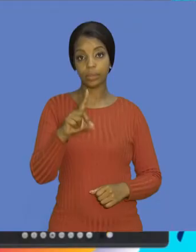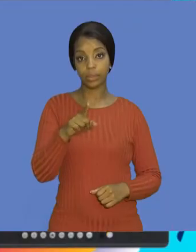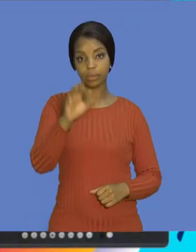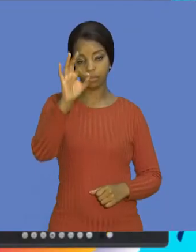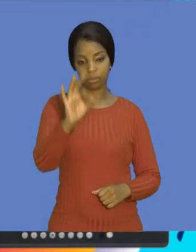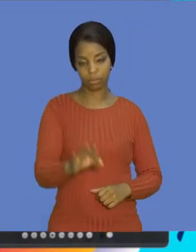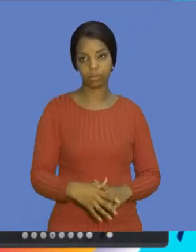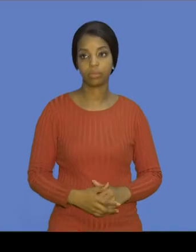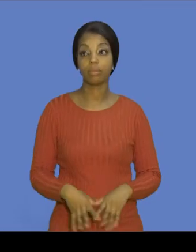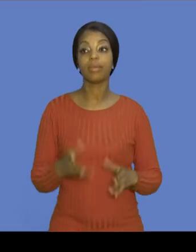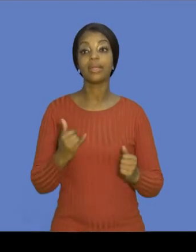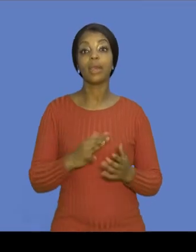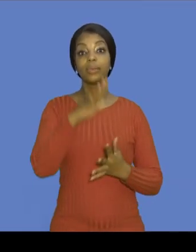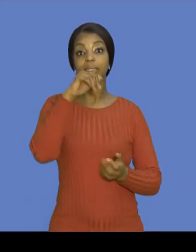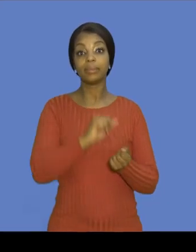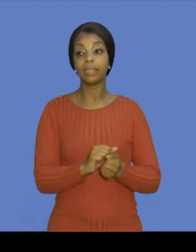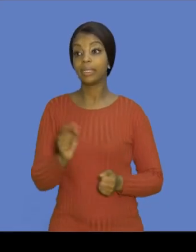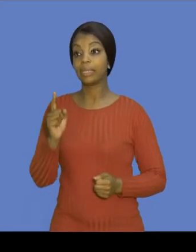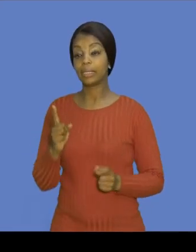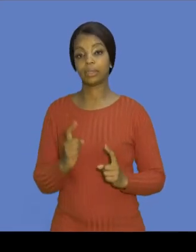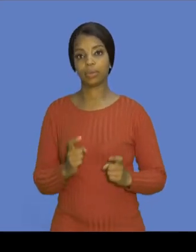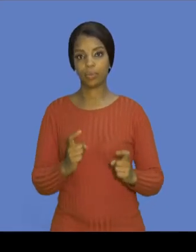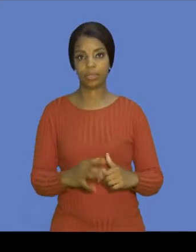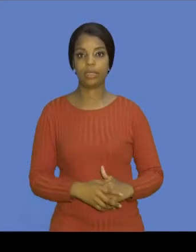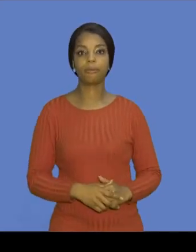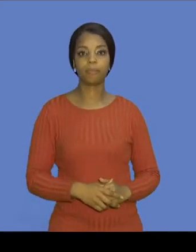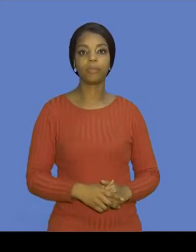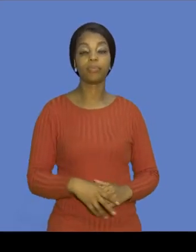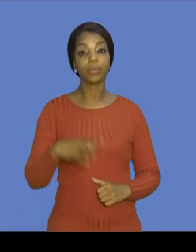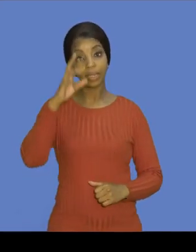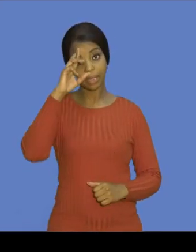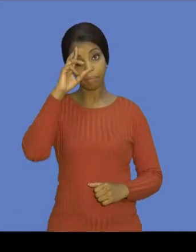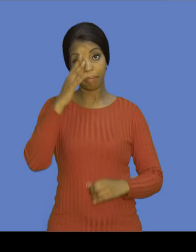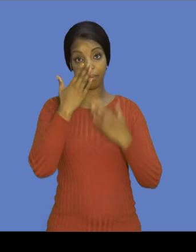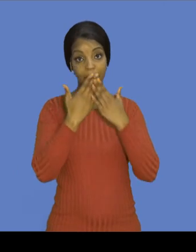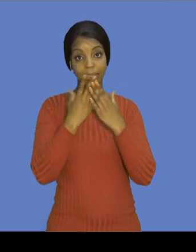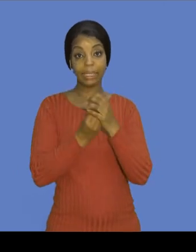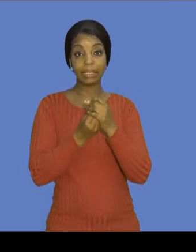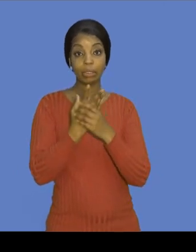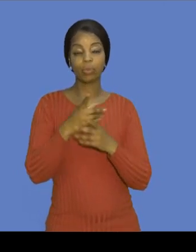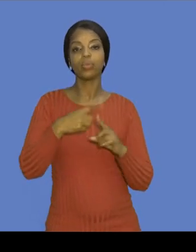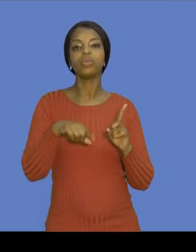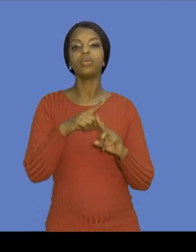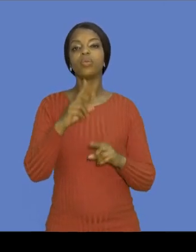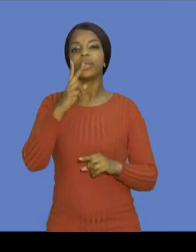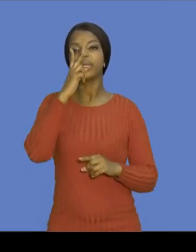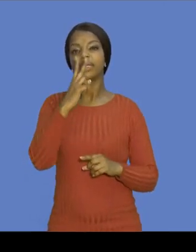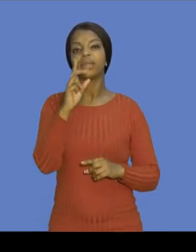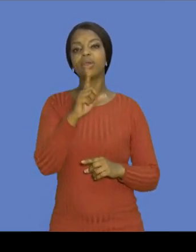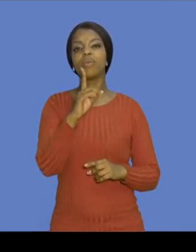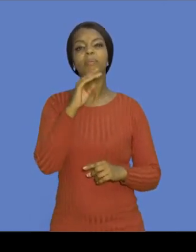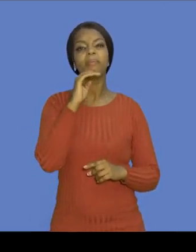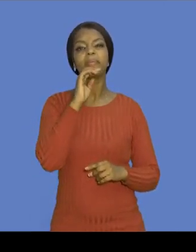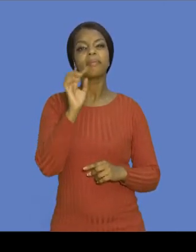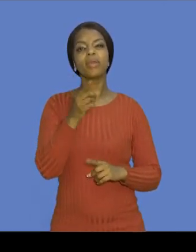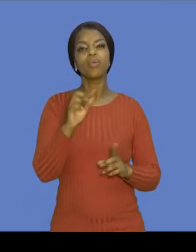go. But let's just summarize this quickly. Remember that when we study growth, we're looking at what it means to have